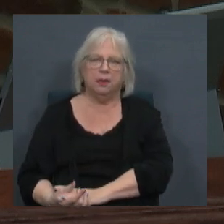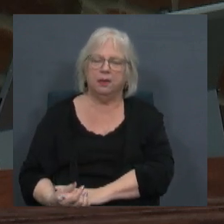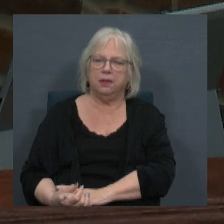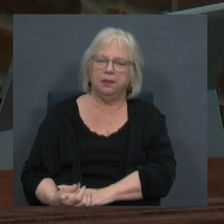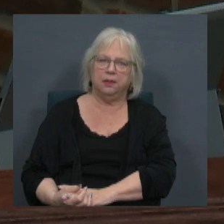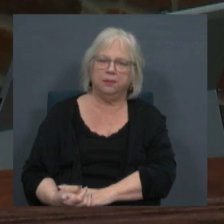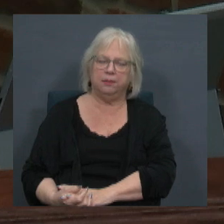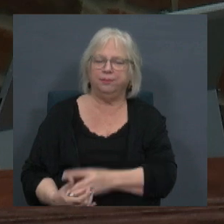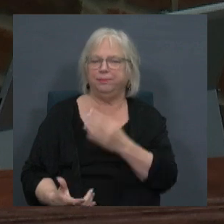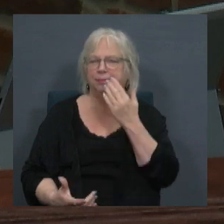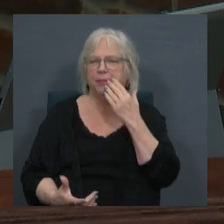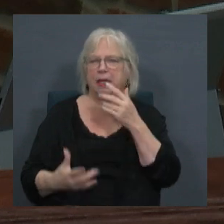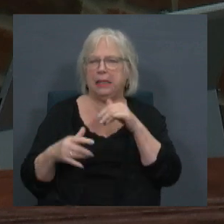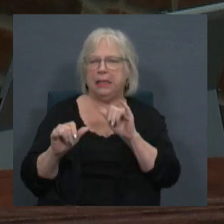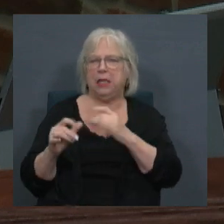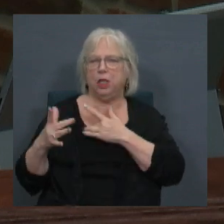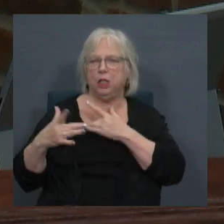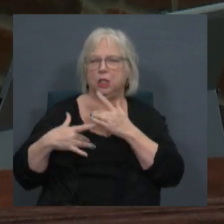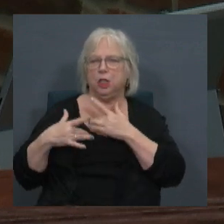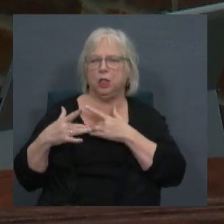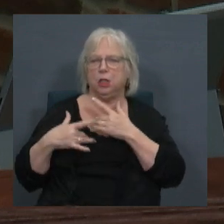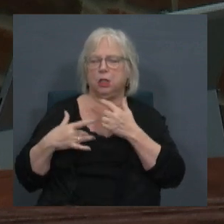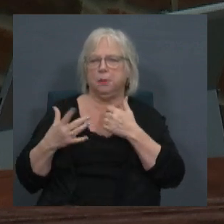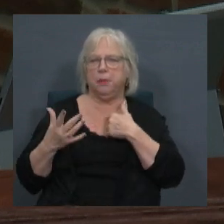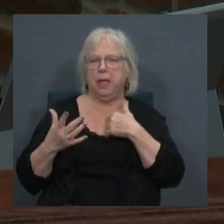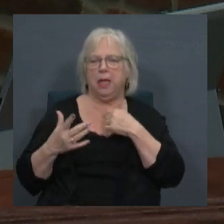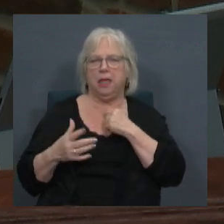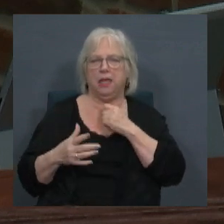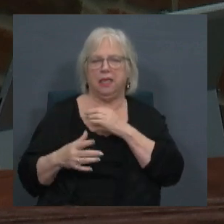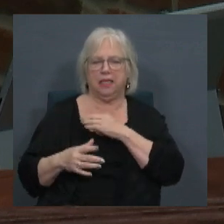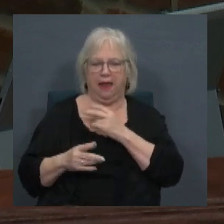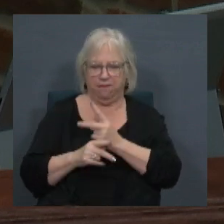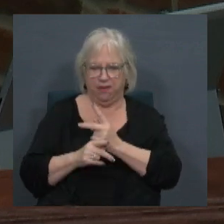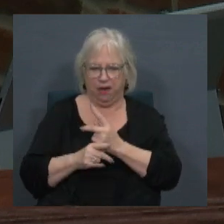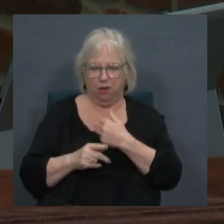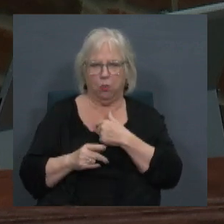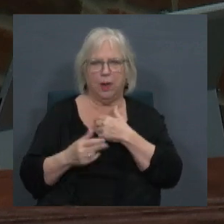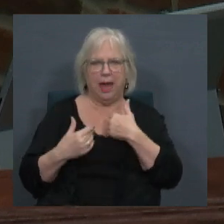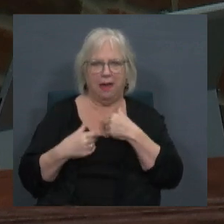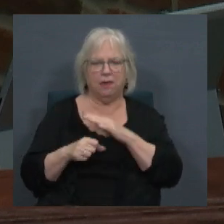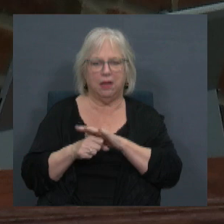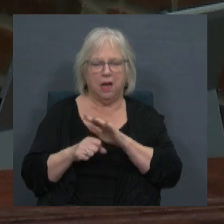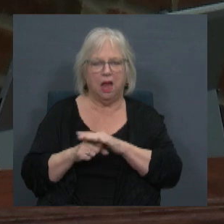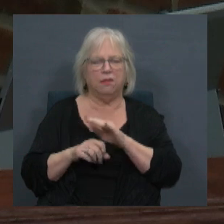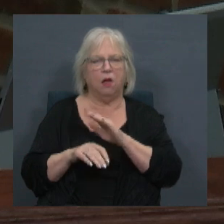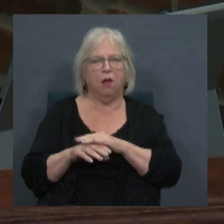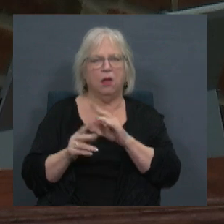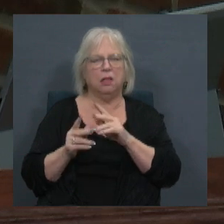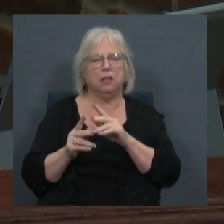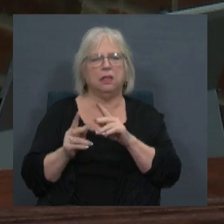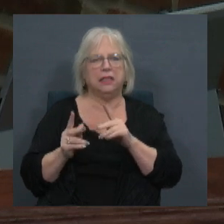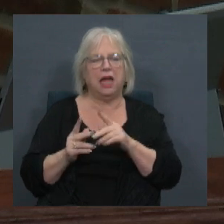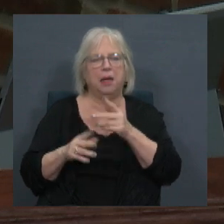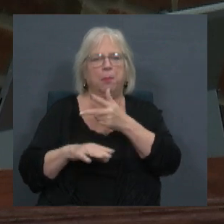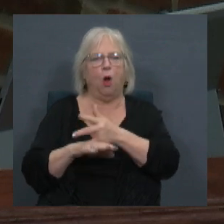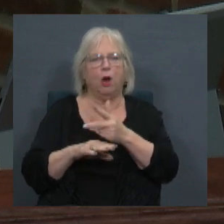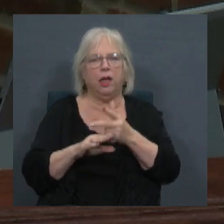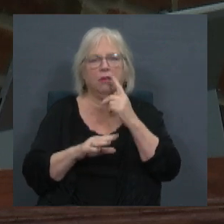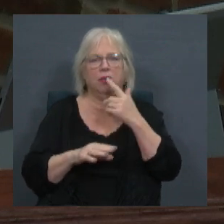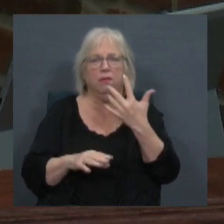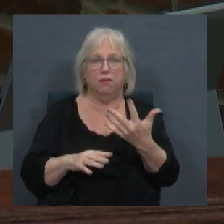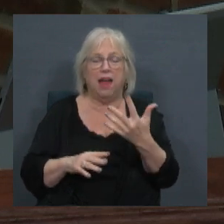You know, it still concerns me that staff figured that we've got enough on-site parking for 5 individuals.